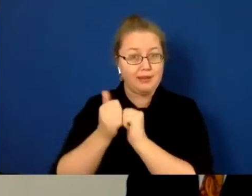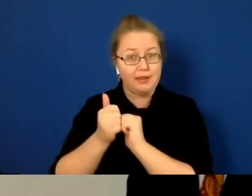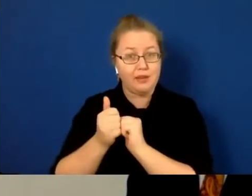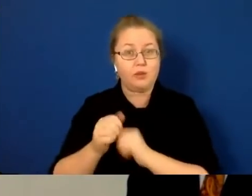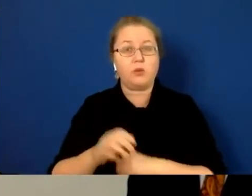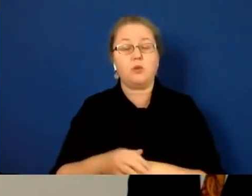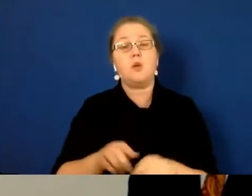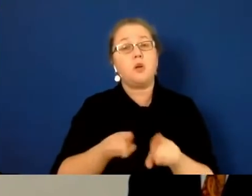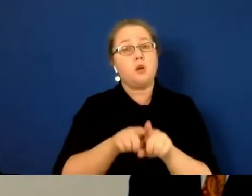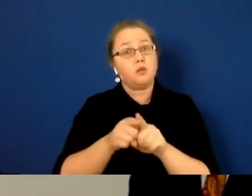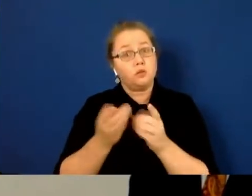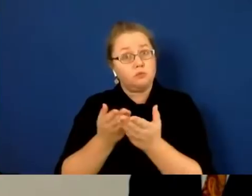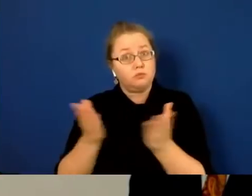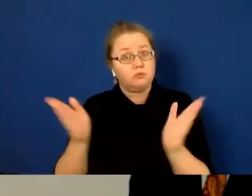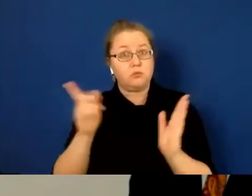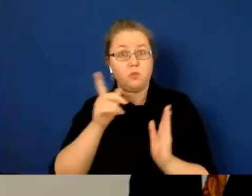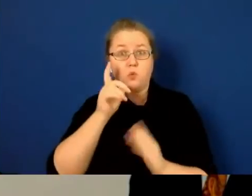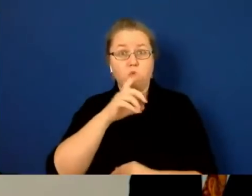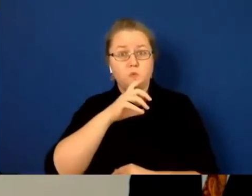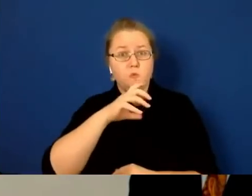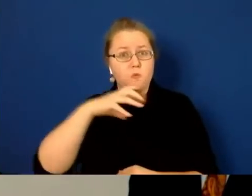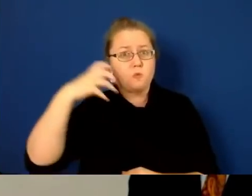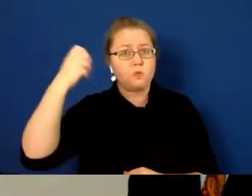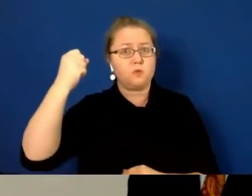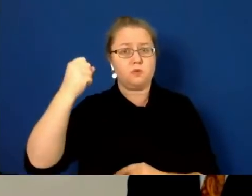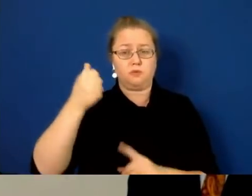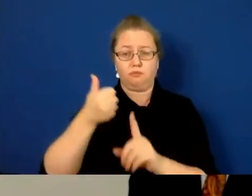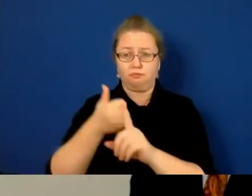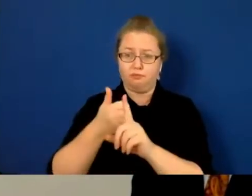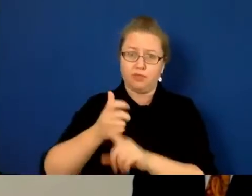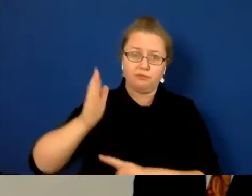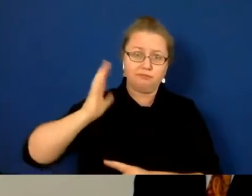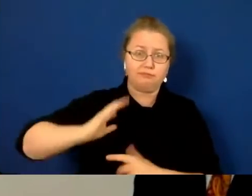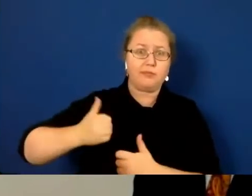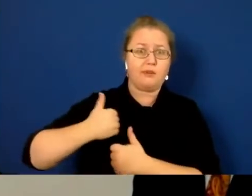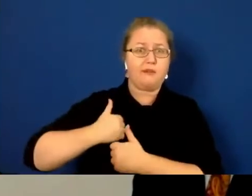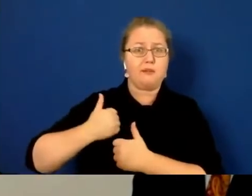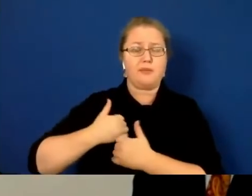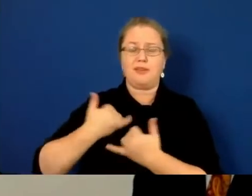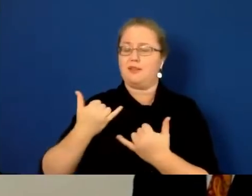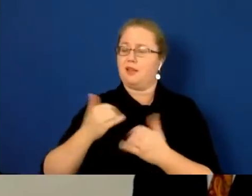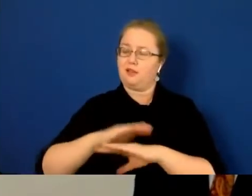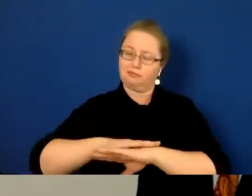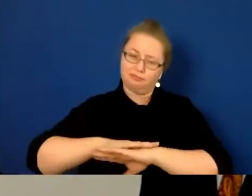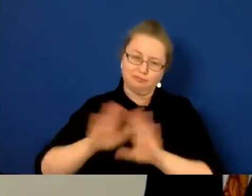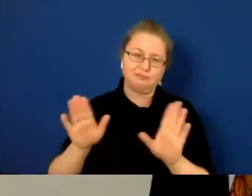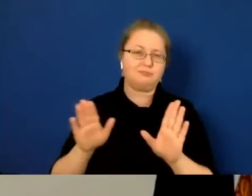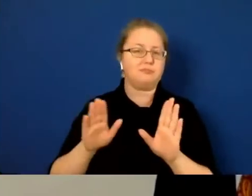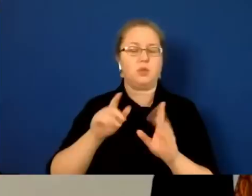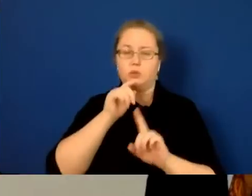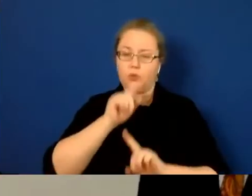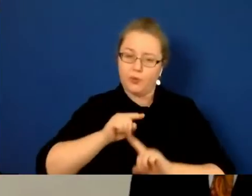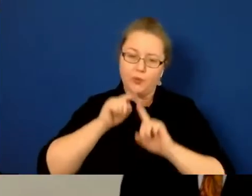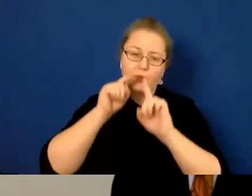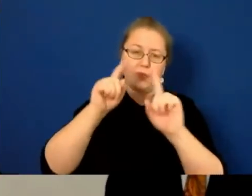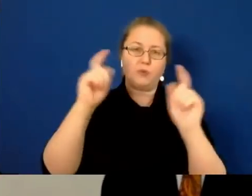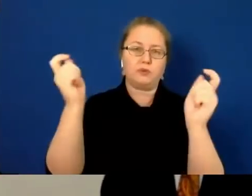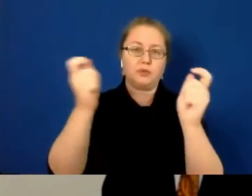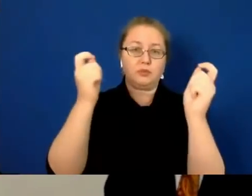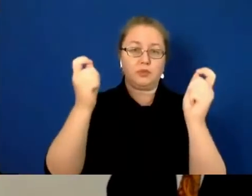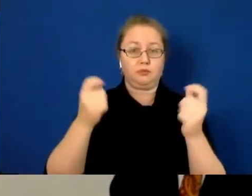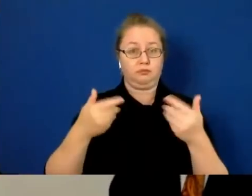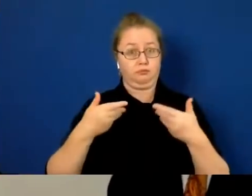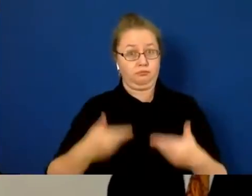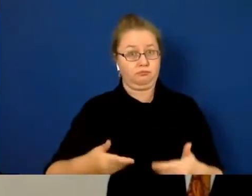around the corner, and that, of course, involves the honoring of veterans who are in the high-risk age group for the novel coronavirus, and obviously